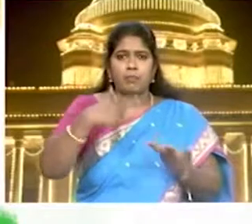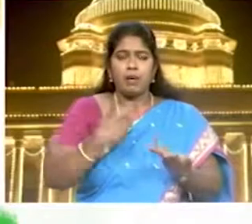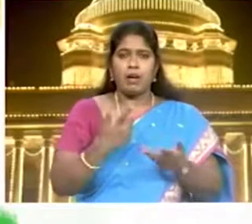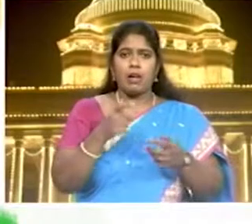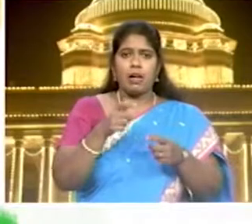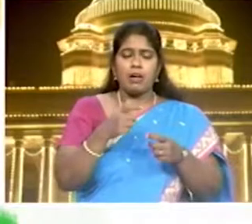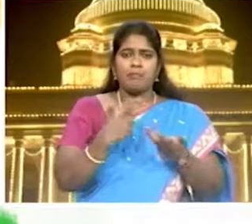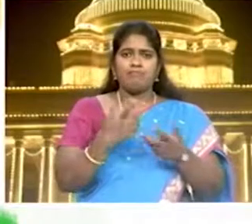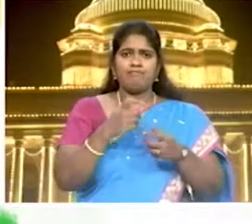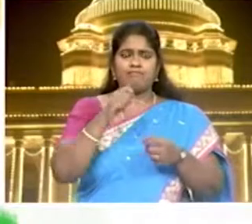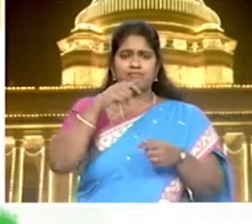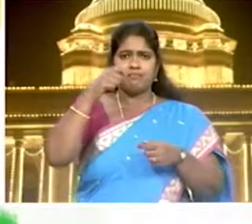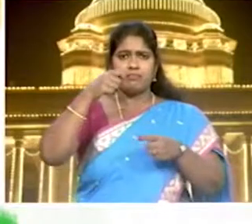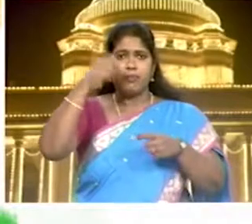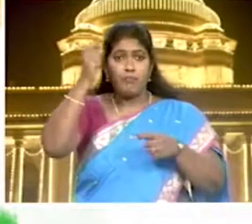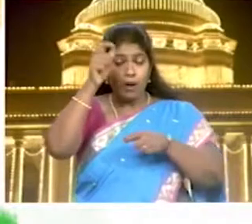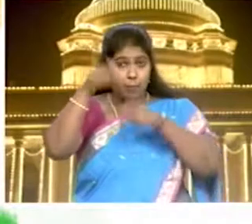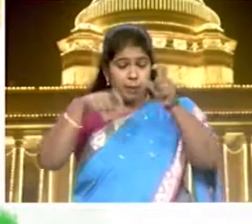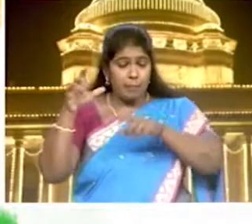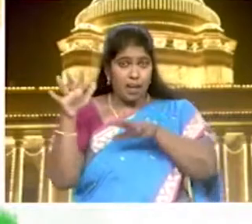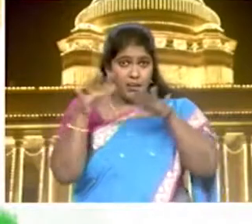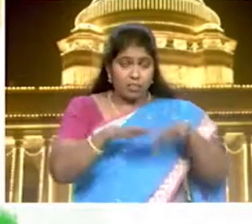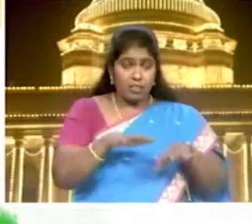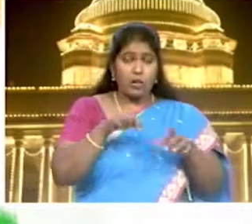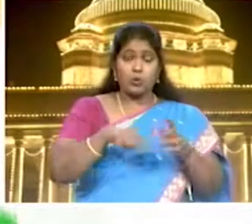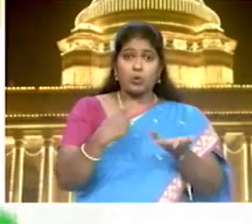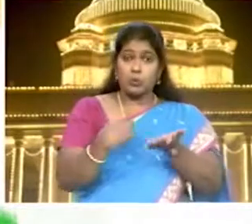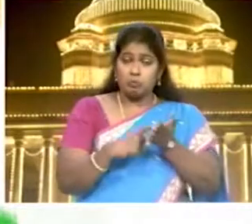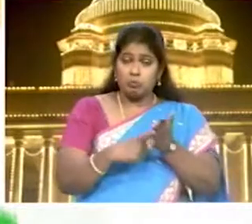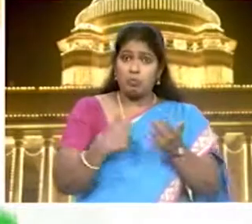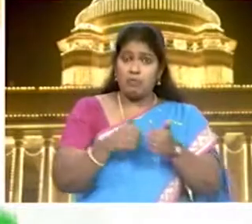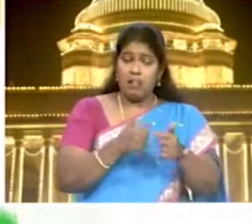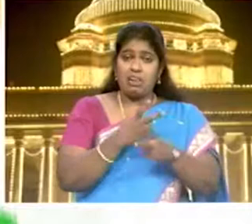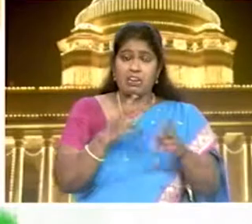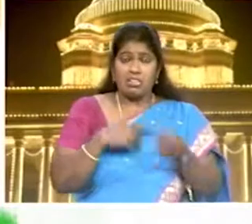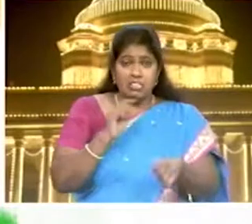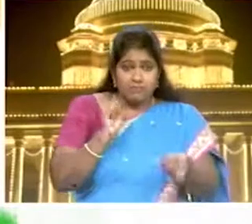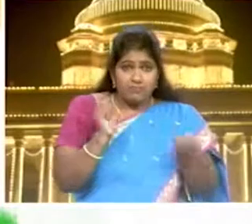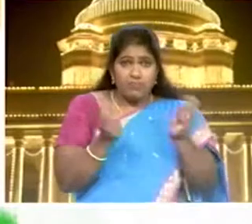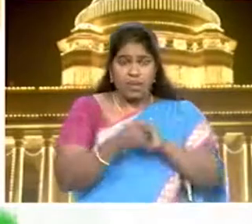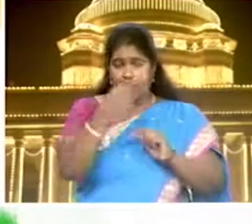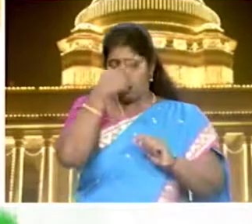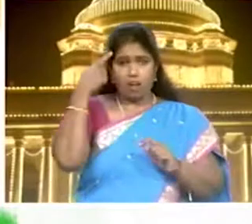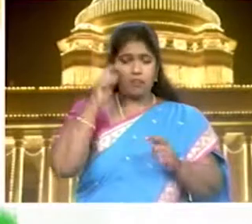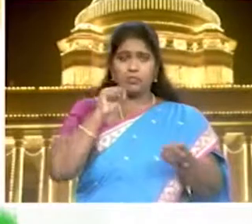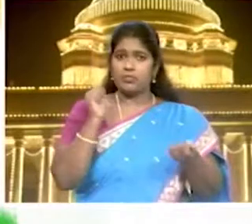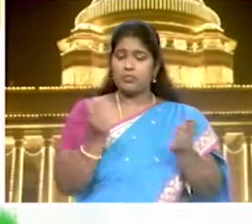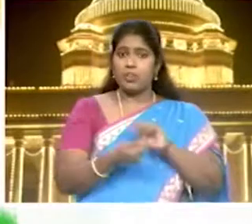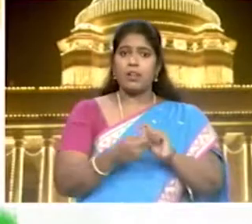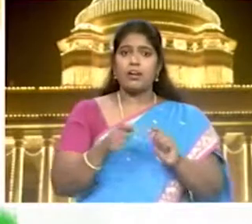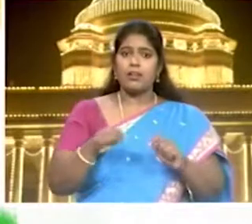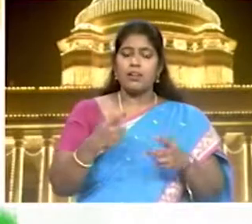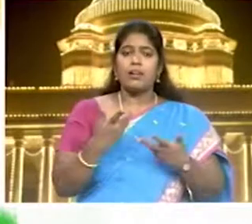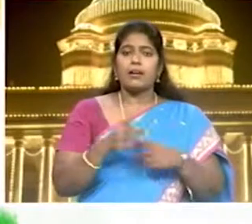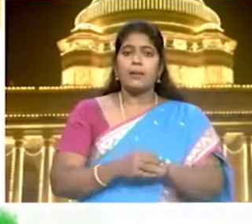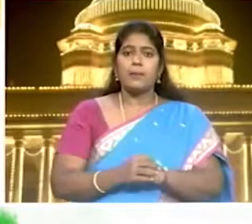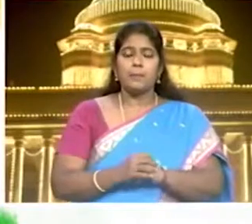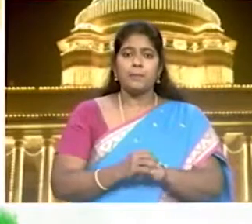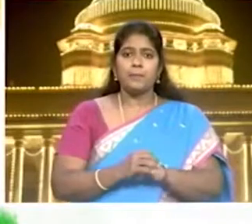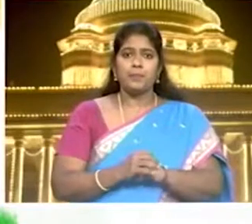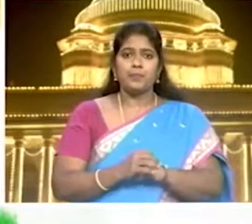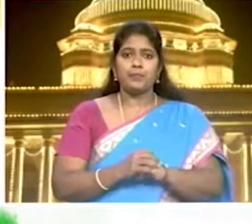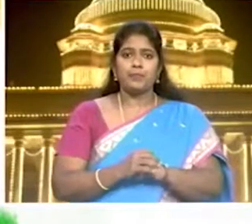shackles of colonial rulers and decided to reshape our destiny. As all of